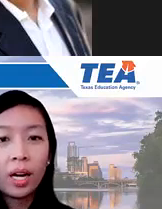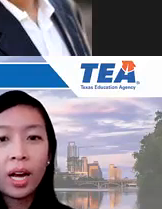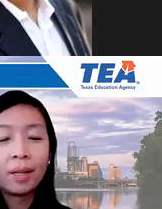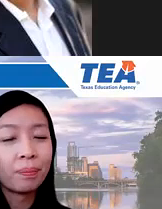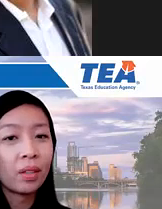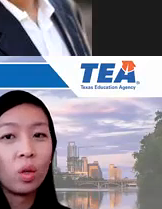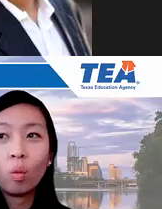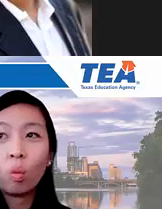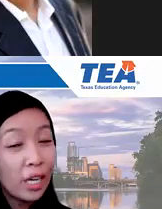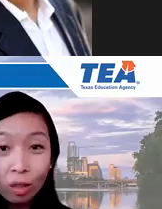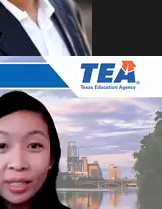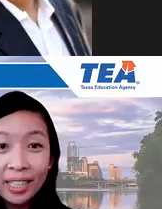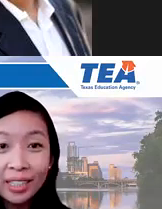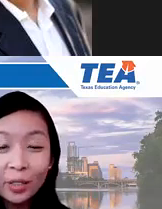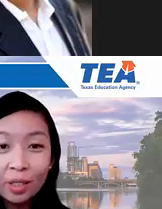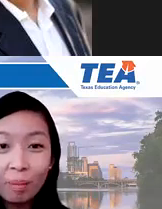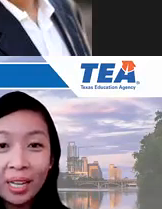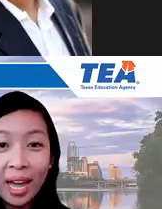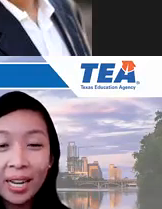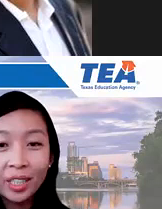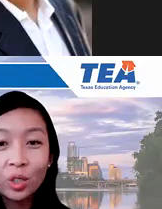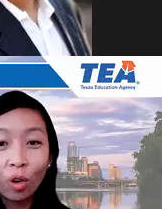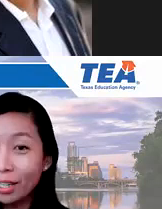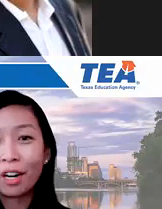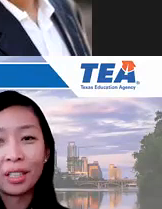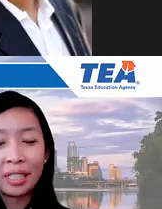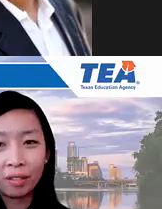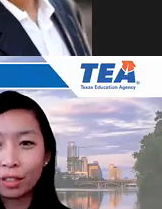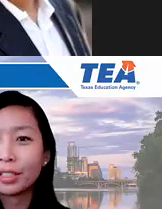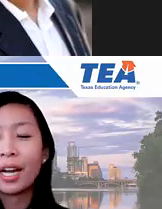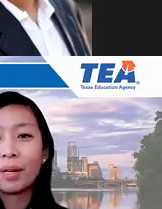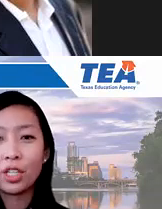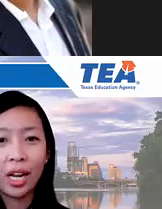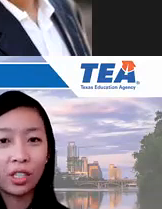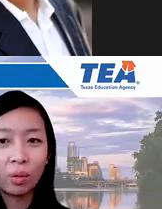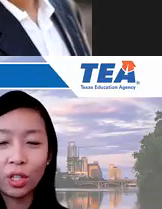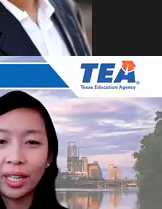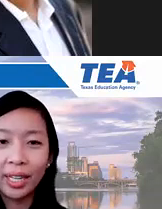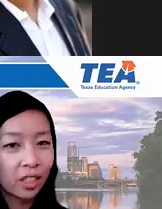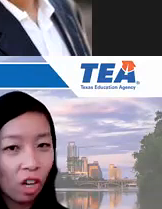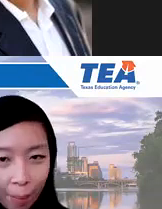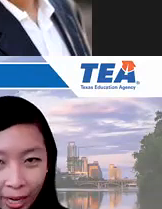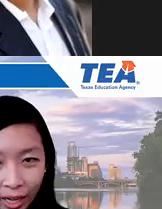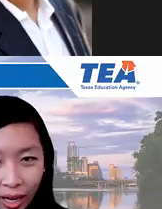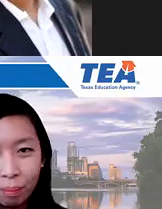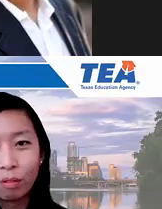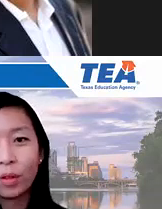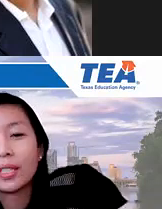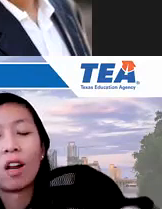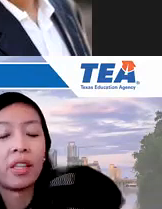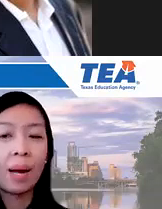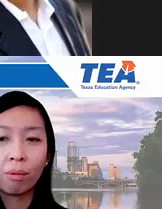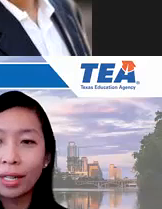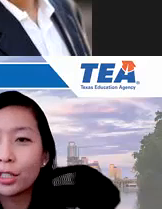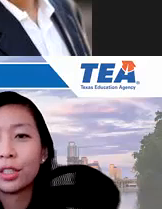So we know it continues to be an extraordinarily difficult time in education. We're trying to get kids caught back up. We're